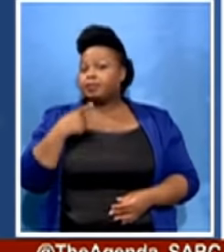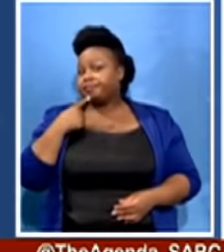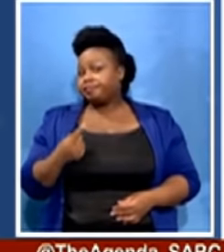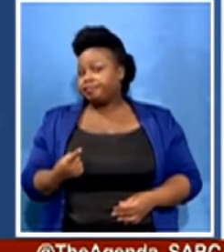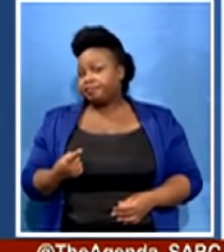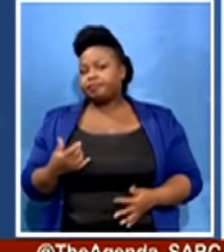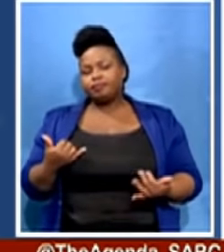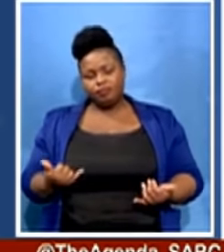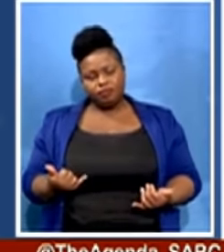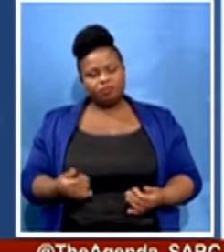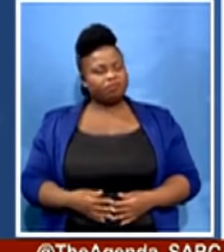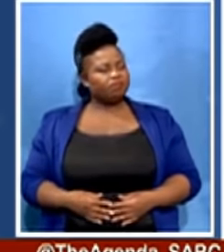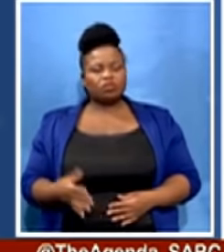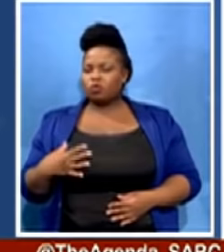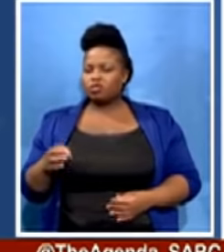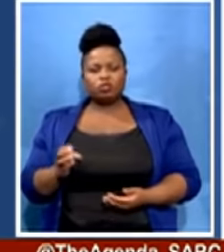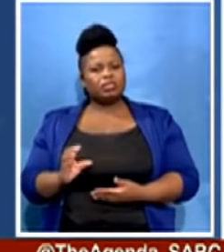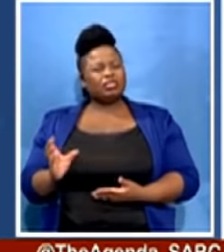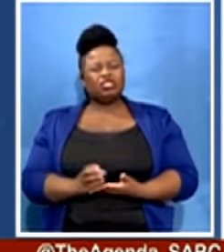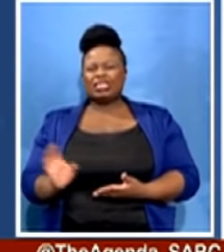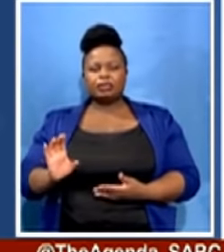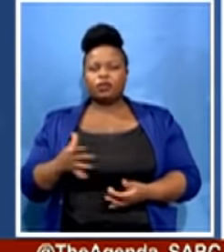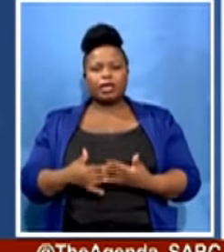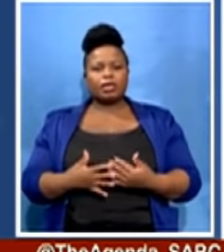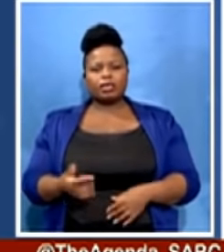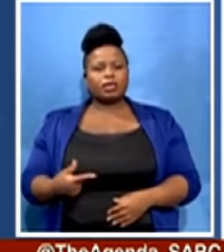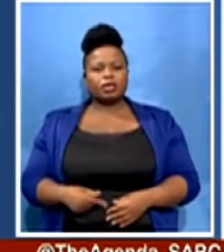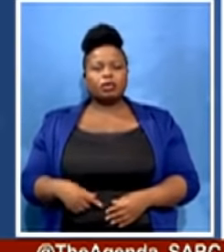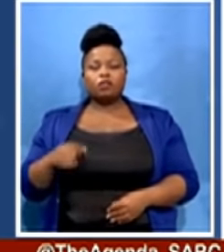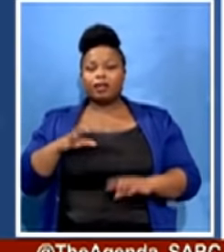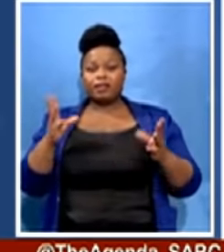with anything that is in this office because it is